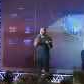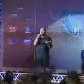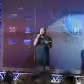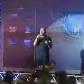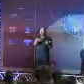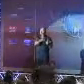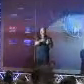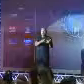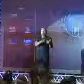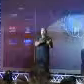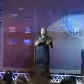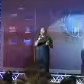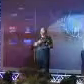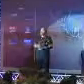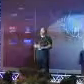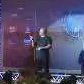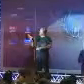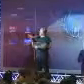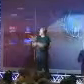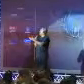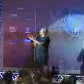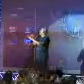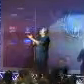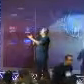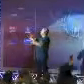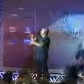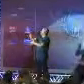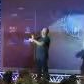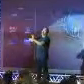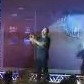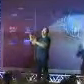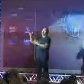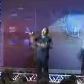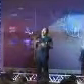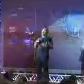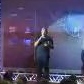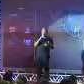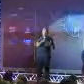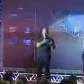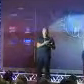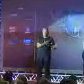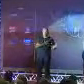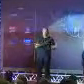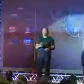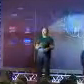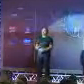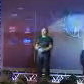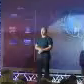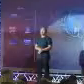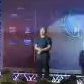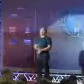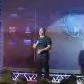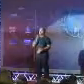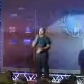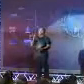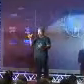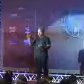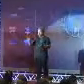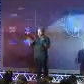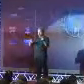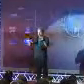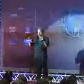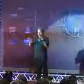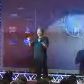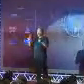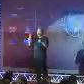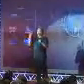Henry Ford, when he created the first automobile production line, was standing with